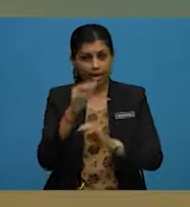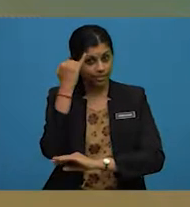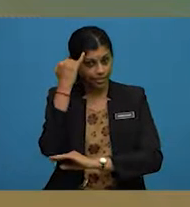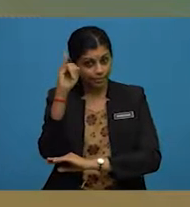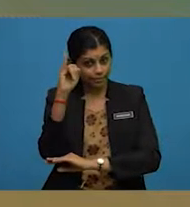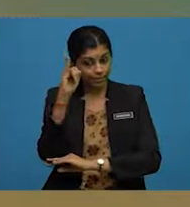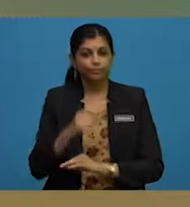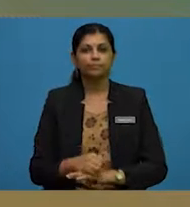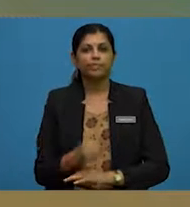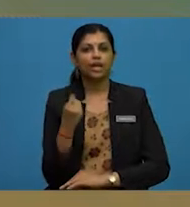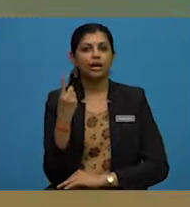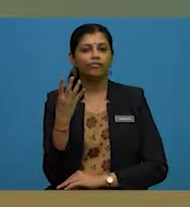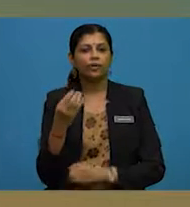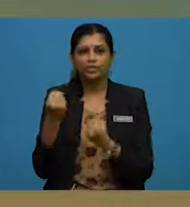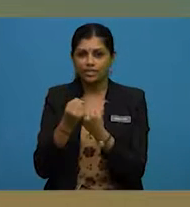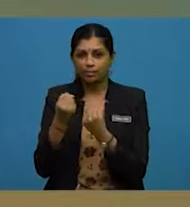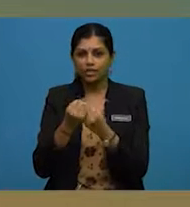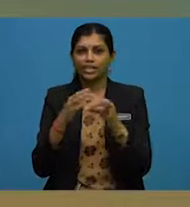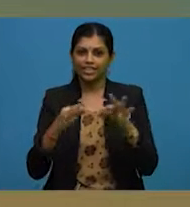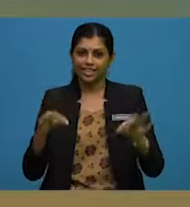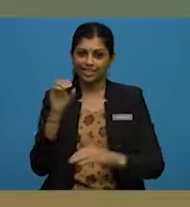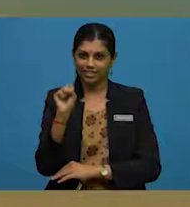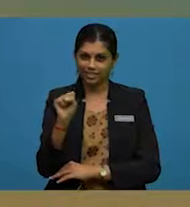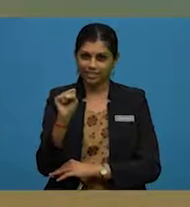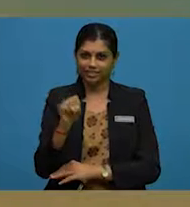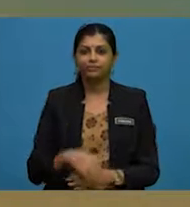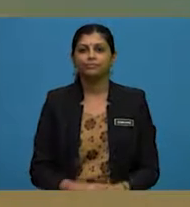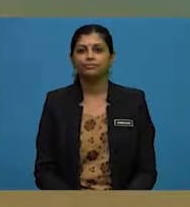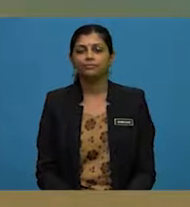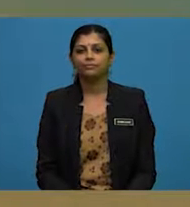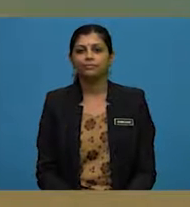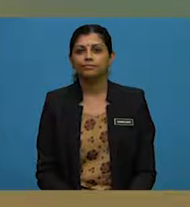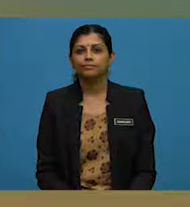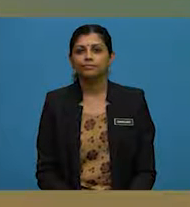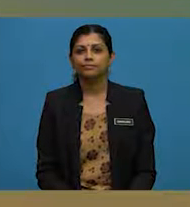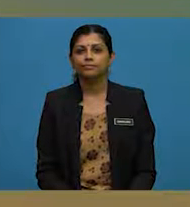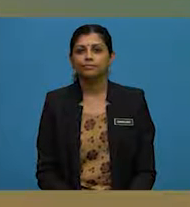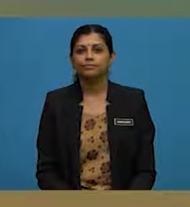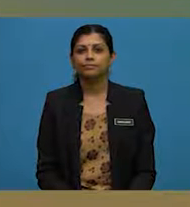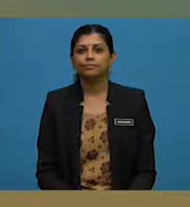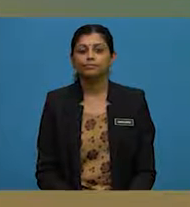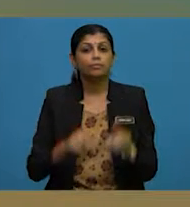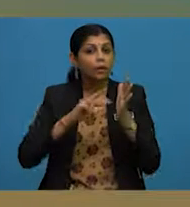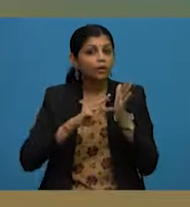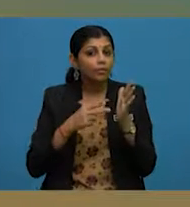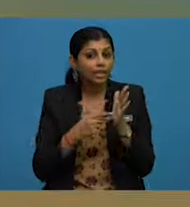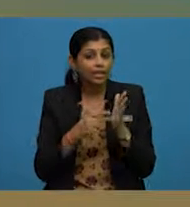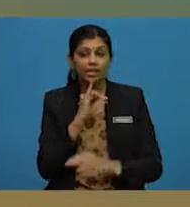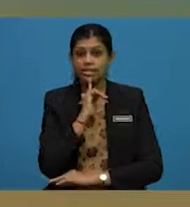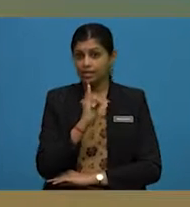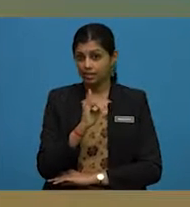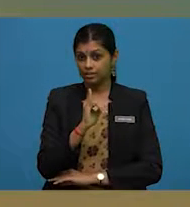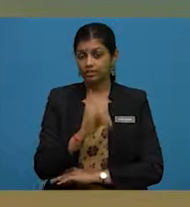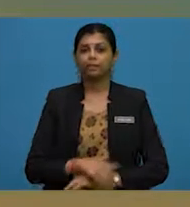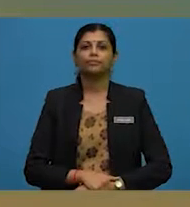few supporting sentences. Supporting sentences, or sentences with supporting details,